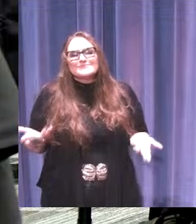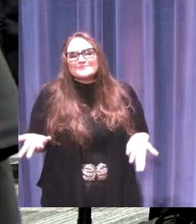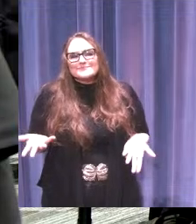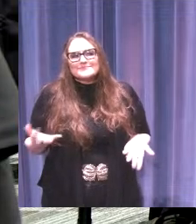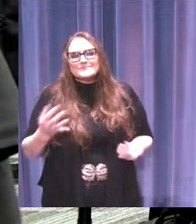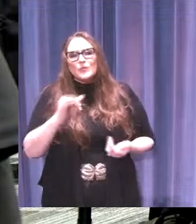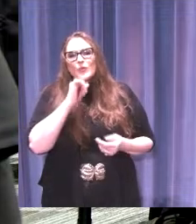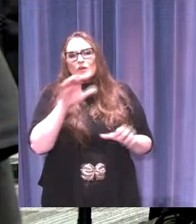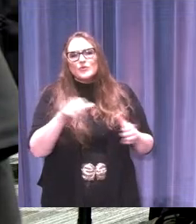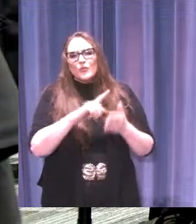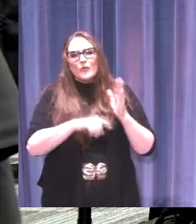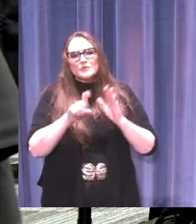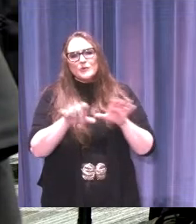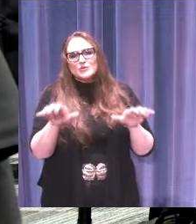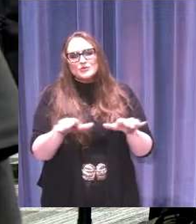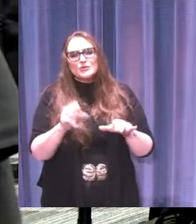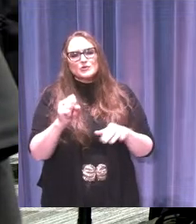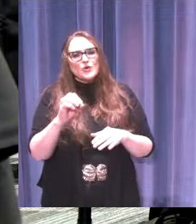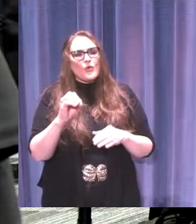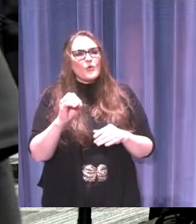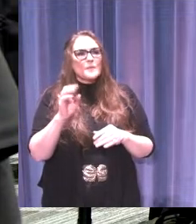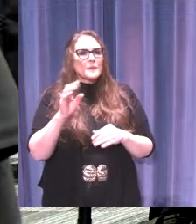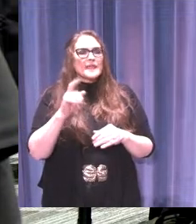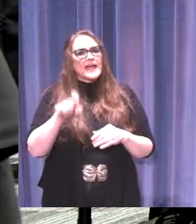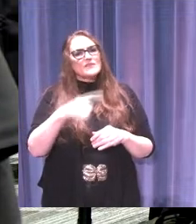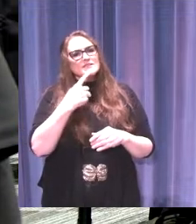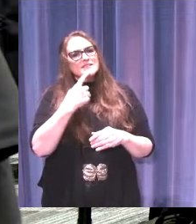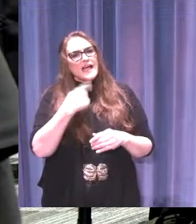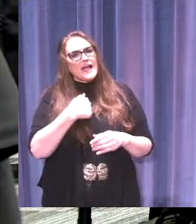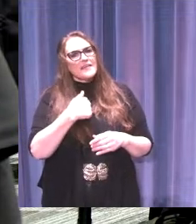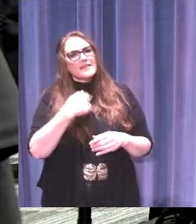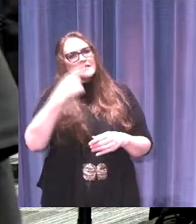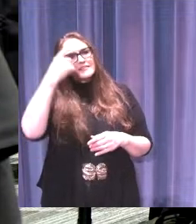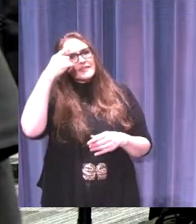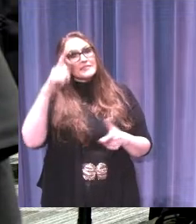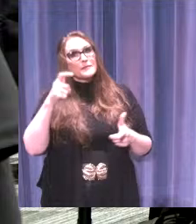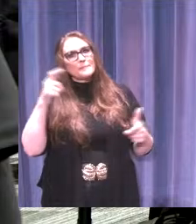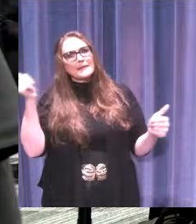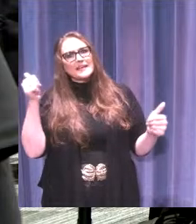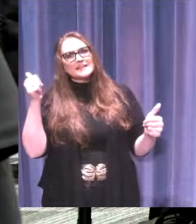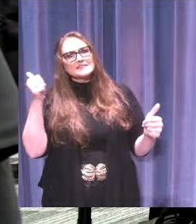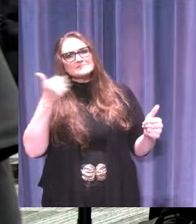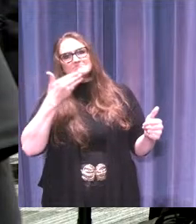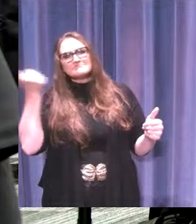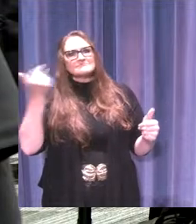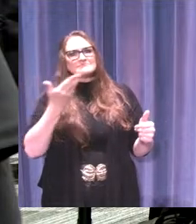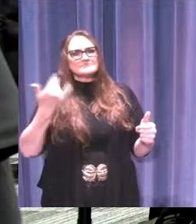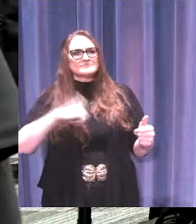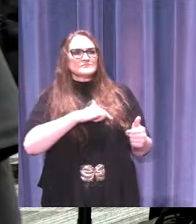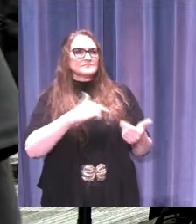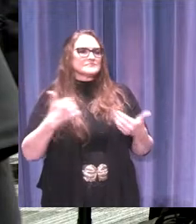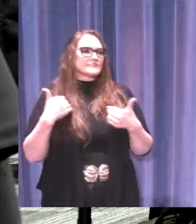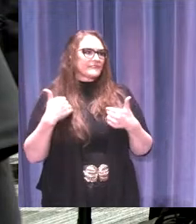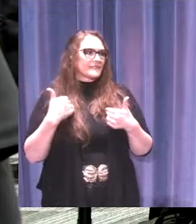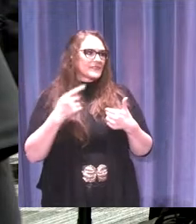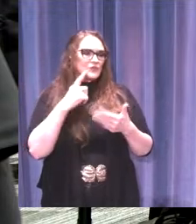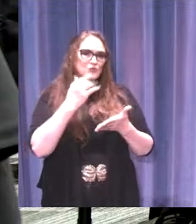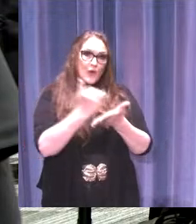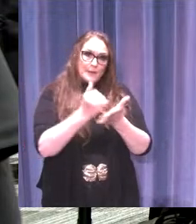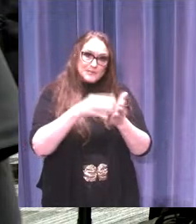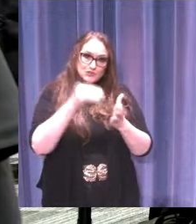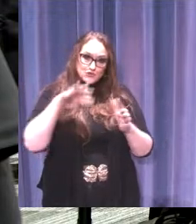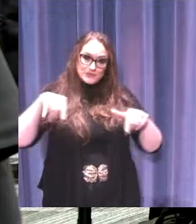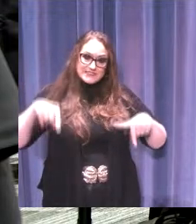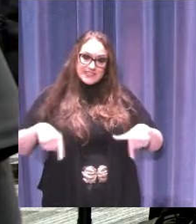we don't do what we're supposed to do. So I would have to say that I think the biggest, richest thing that we have to help the students